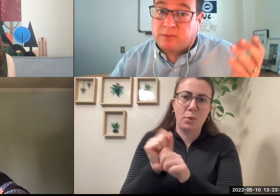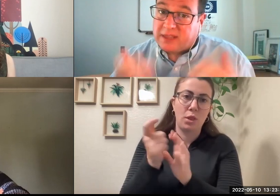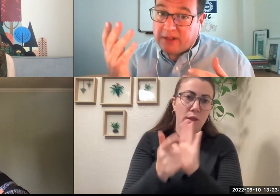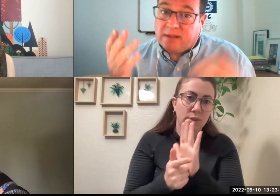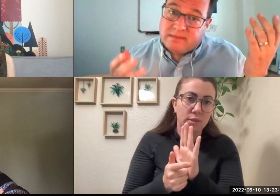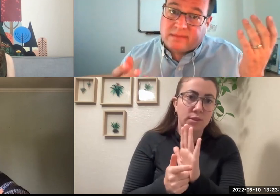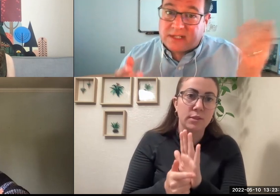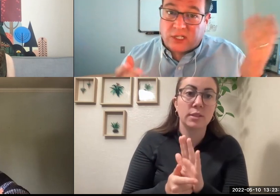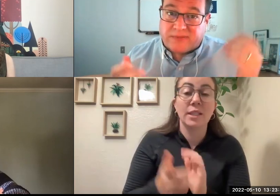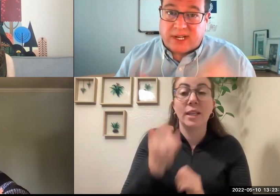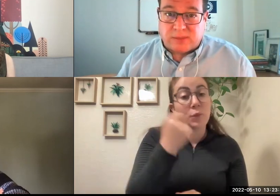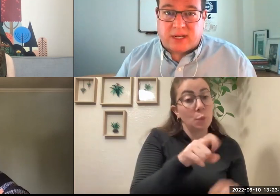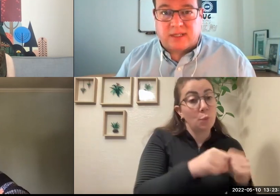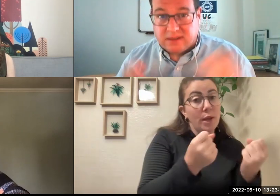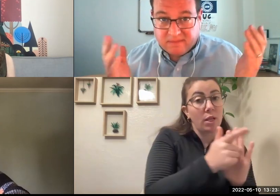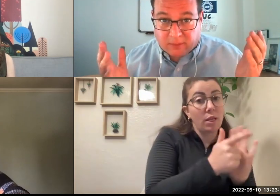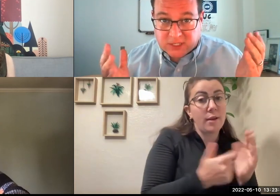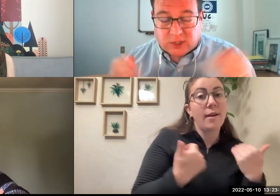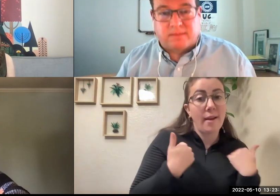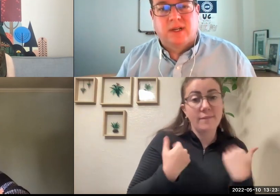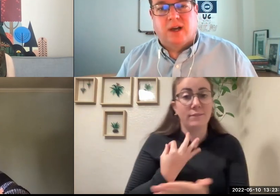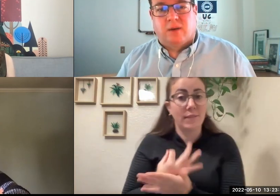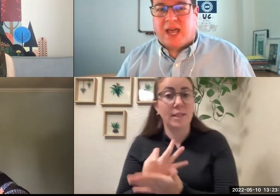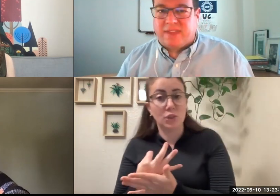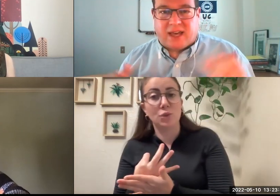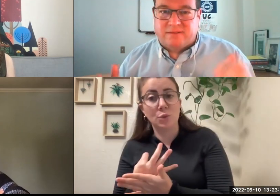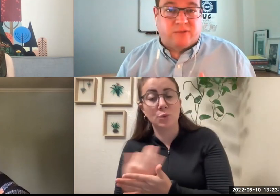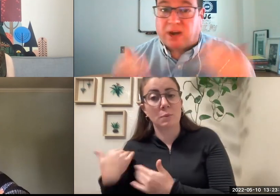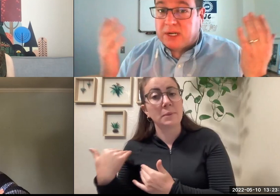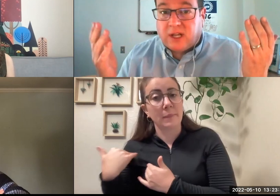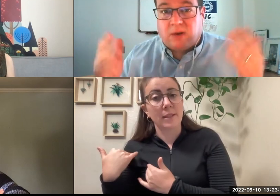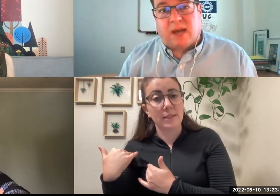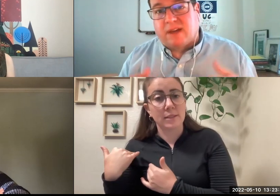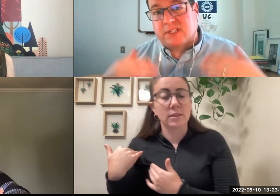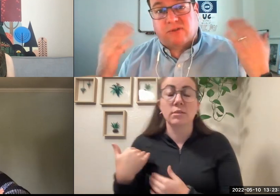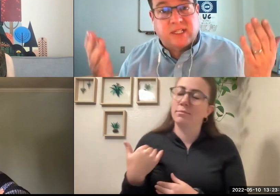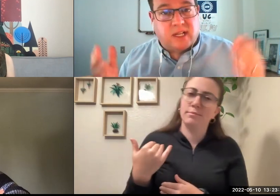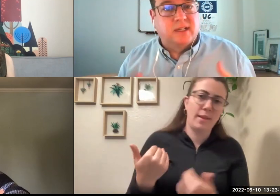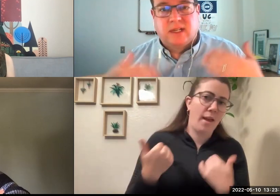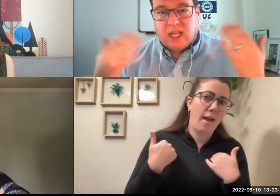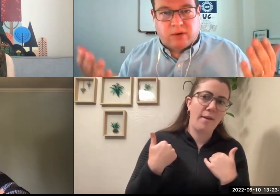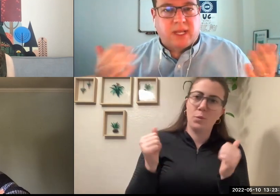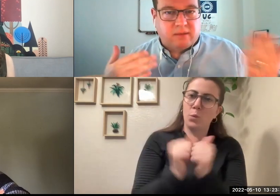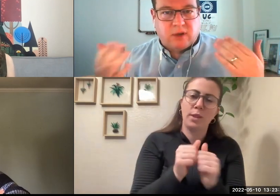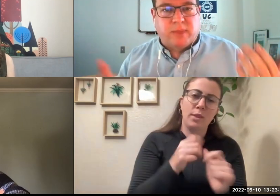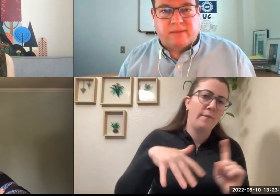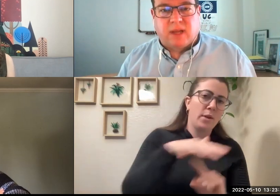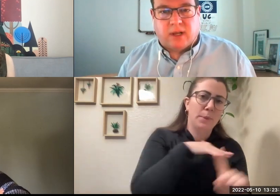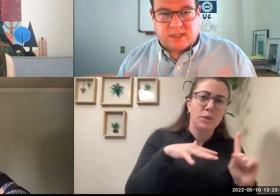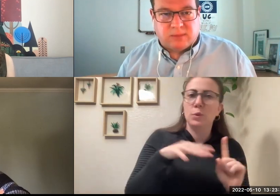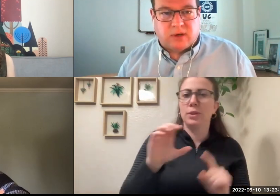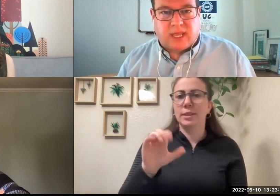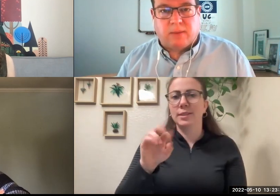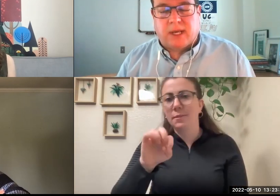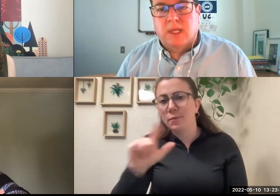penalties. Break the law, there's actually some financial penalties. That would be a start. We have that for environmental law. We have that for civil rights law. It would make labor